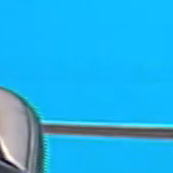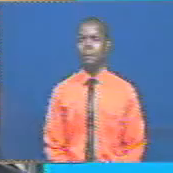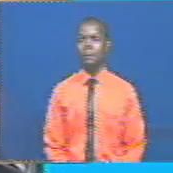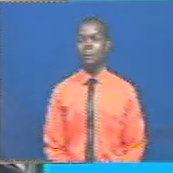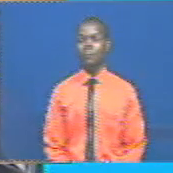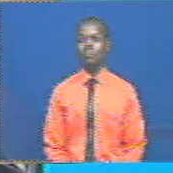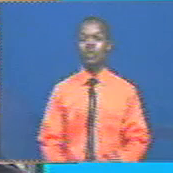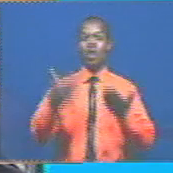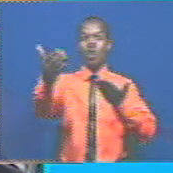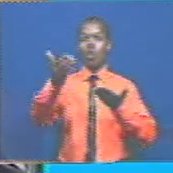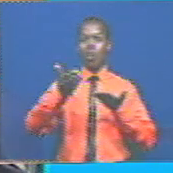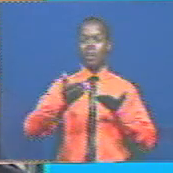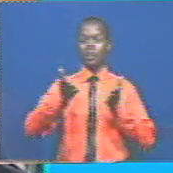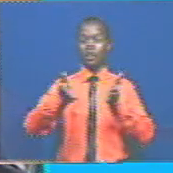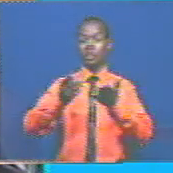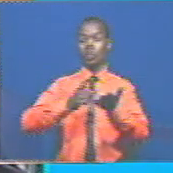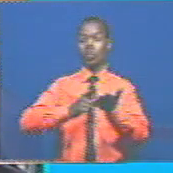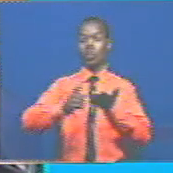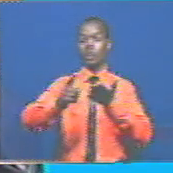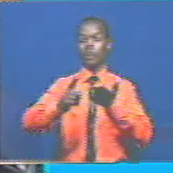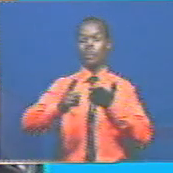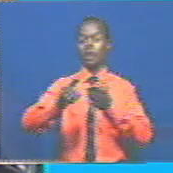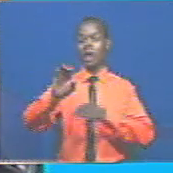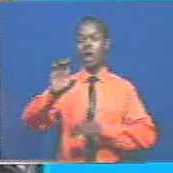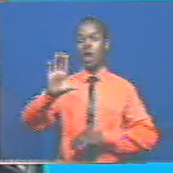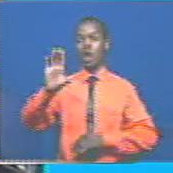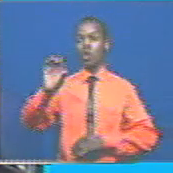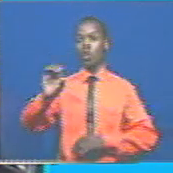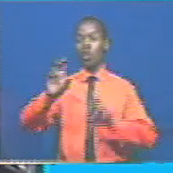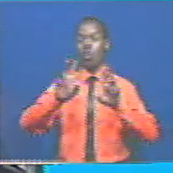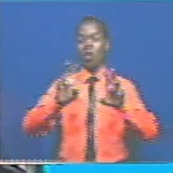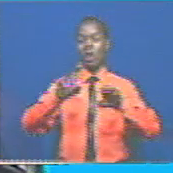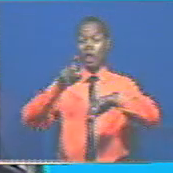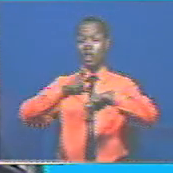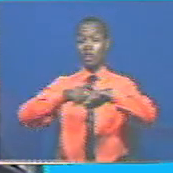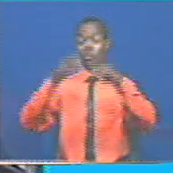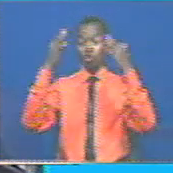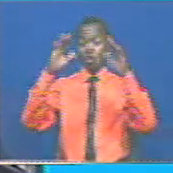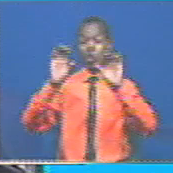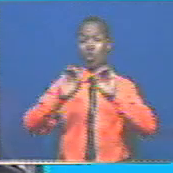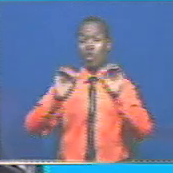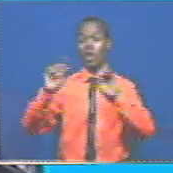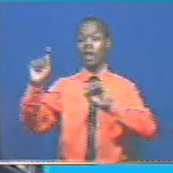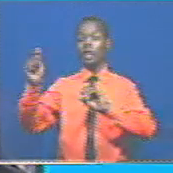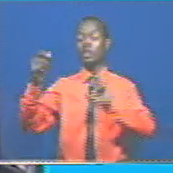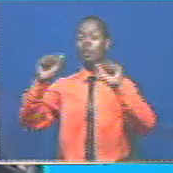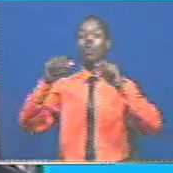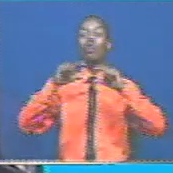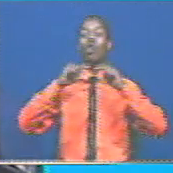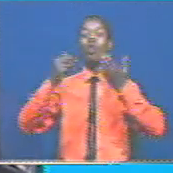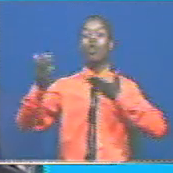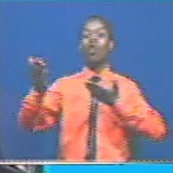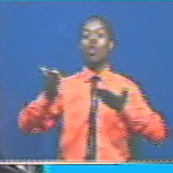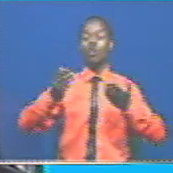welcome to this week's edition of a cohort well you don't know Kenya will be hosting the first ever